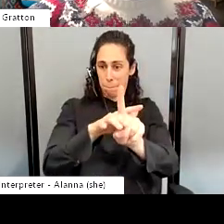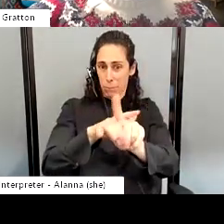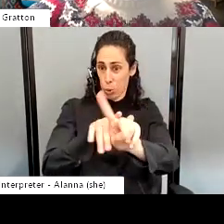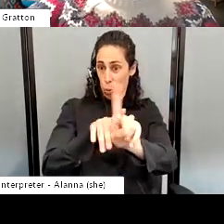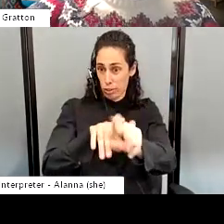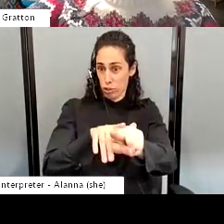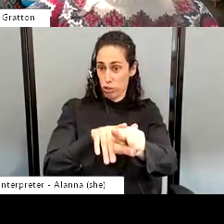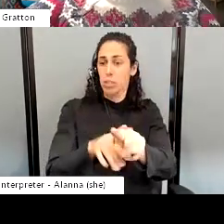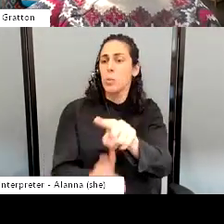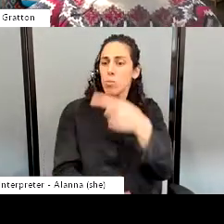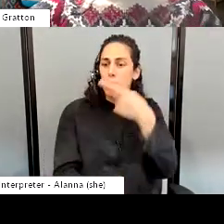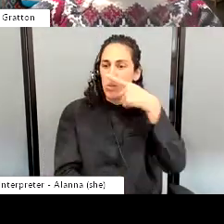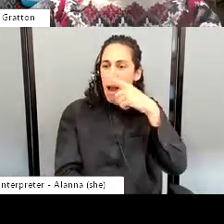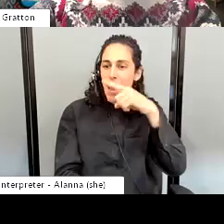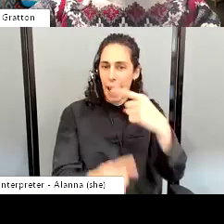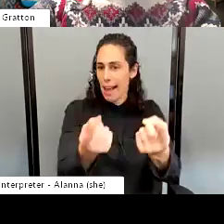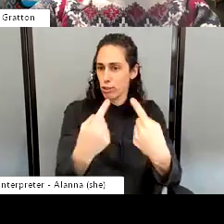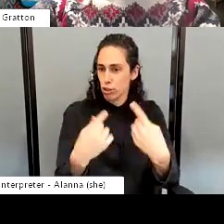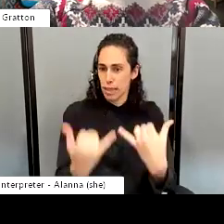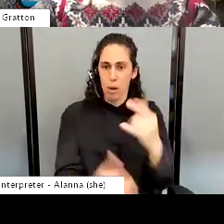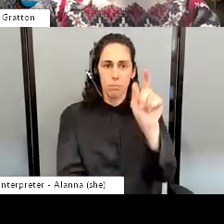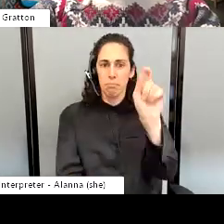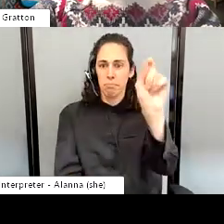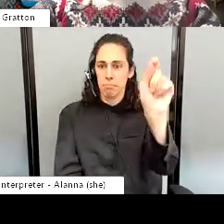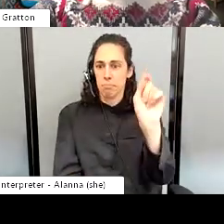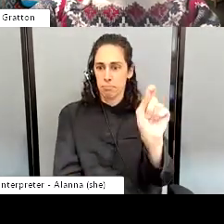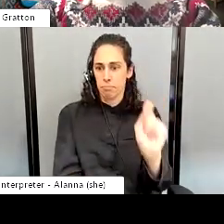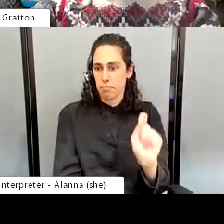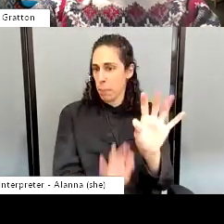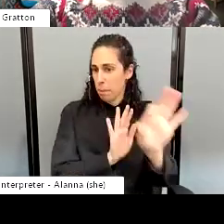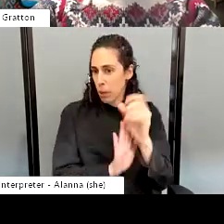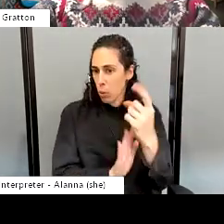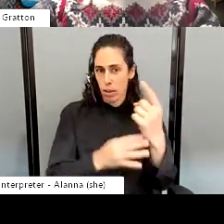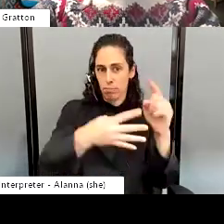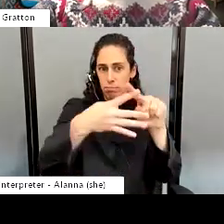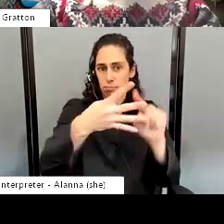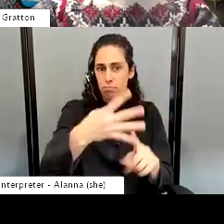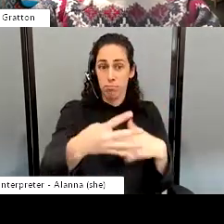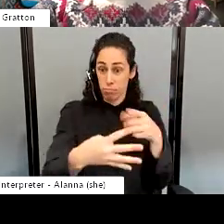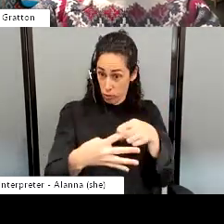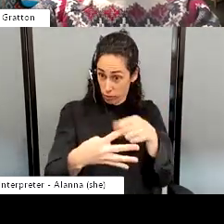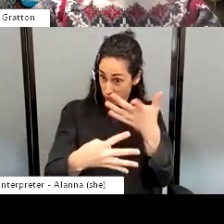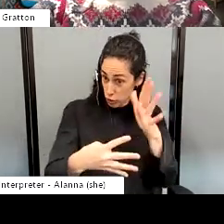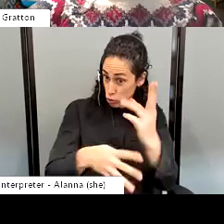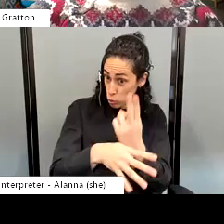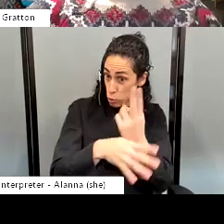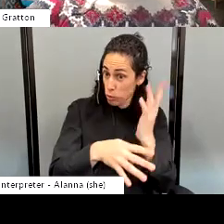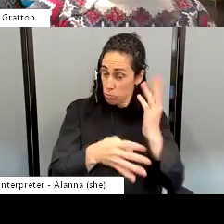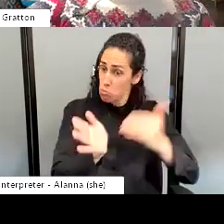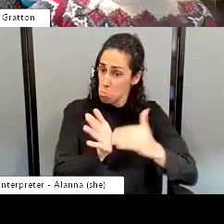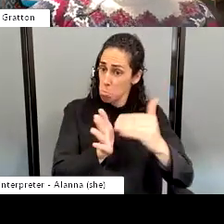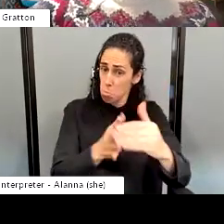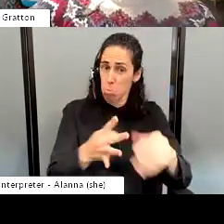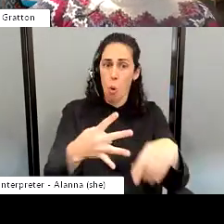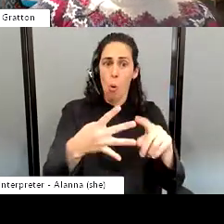before? So if you could please click beside what makes sense for you. You've used it often, you've used it once or twice, you've